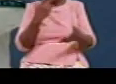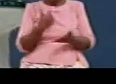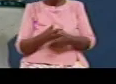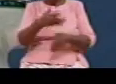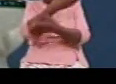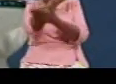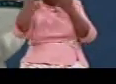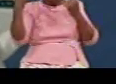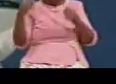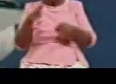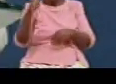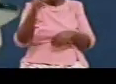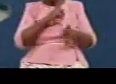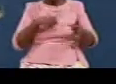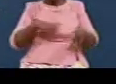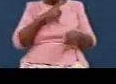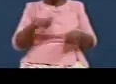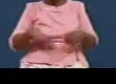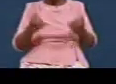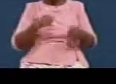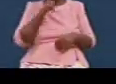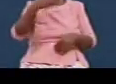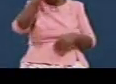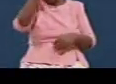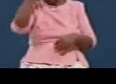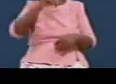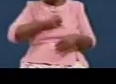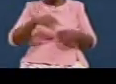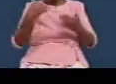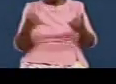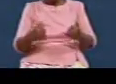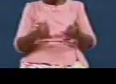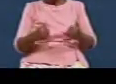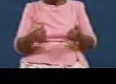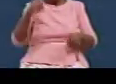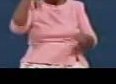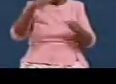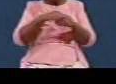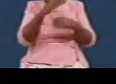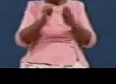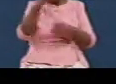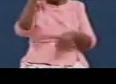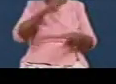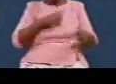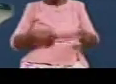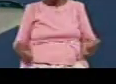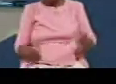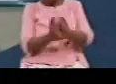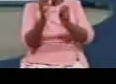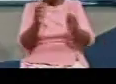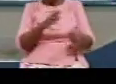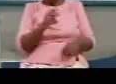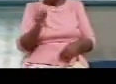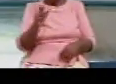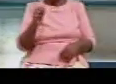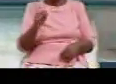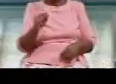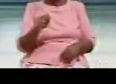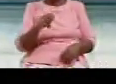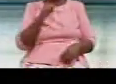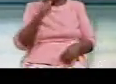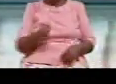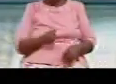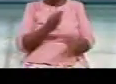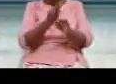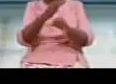drain, because he meets you, an unfaithful man, an unfaithful woman. I pray the grace to abide